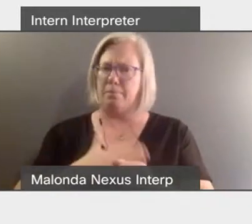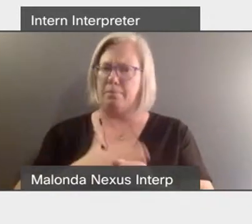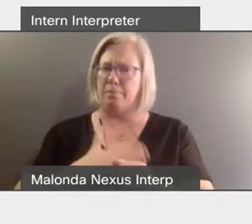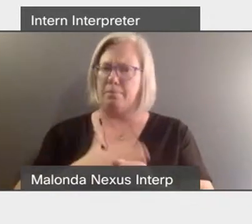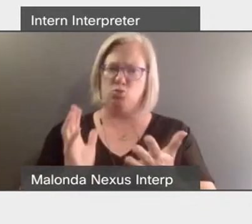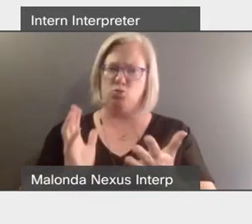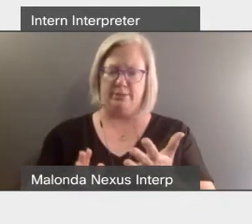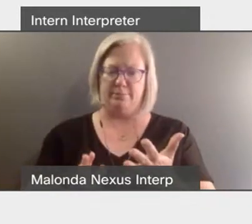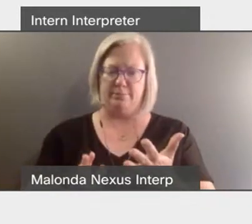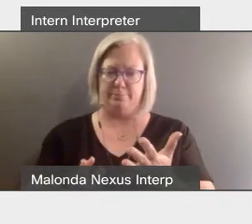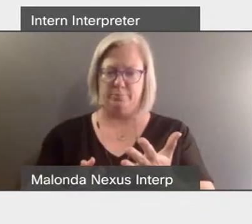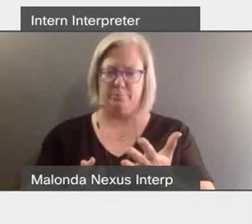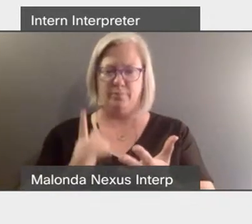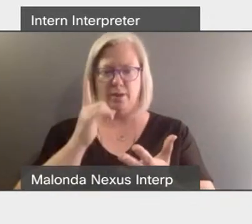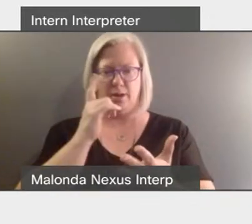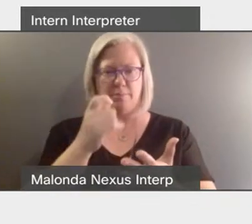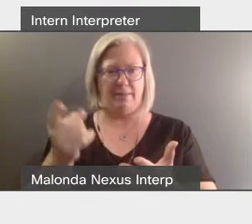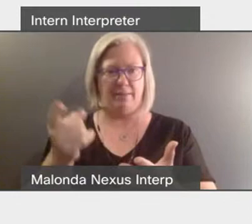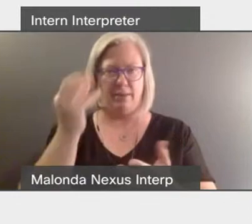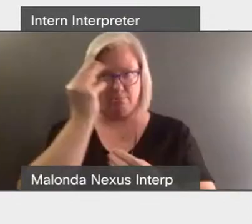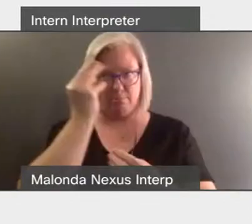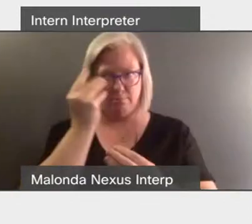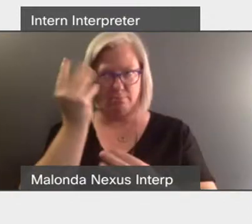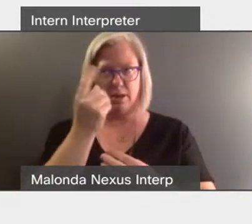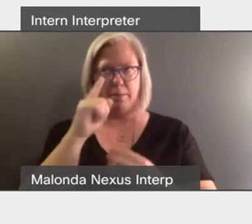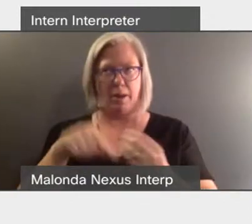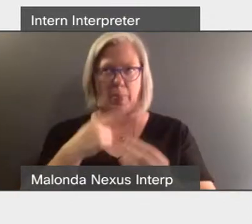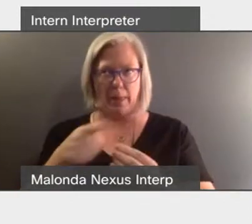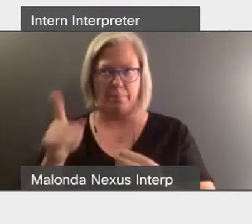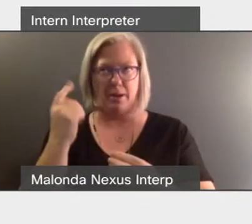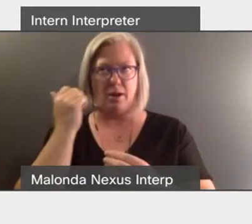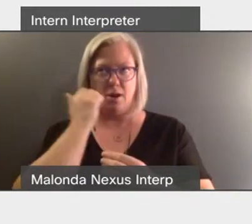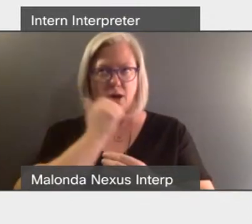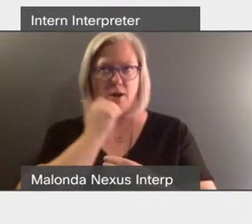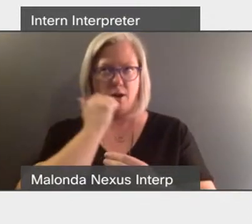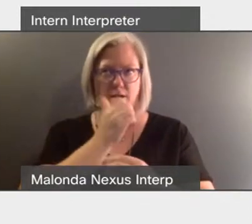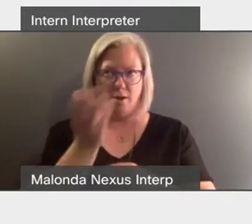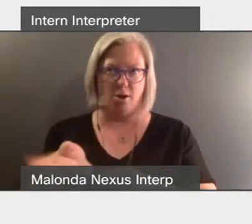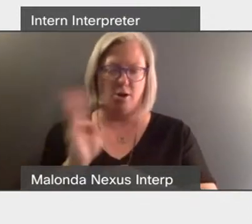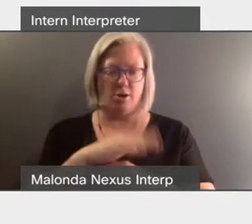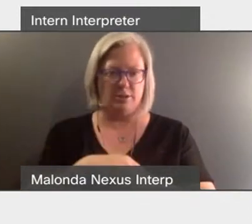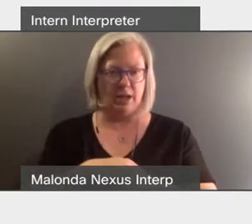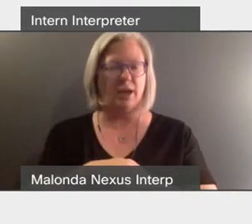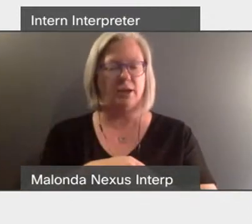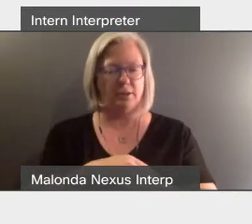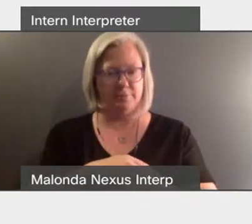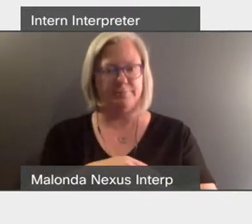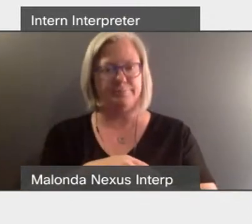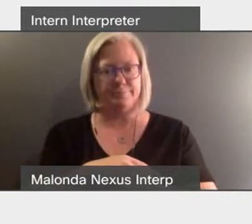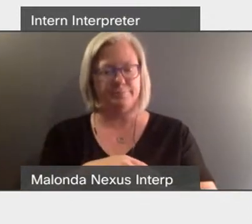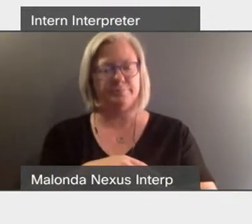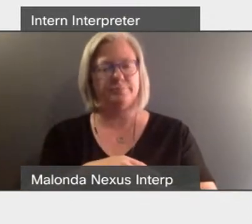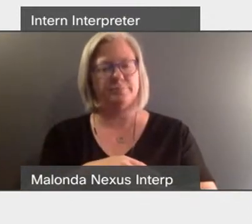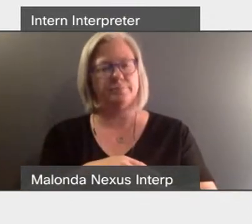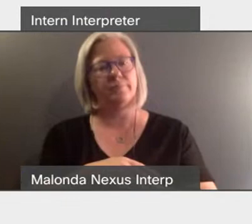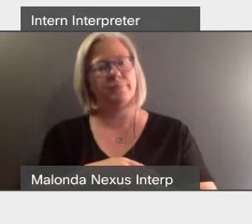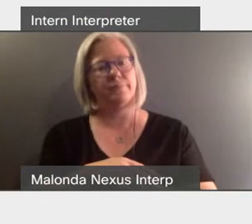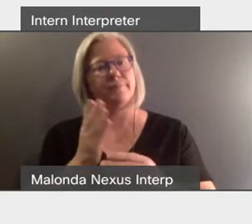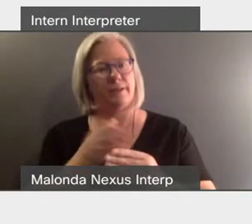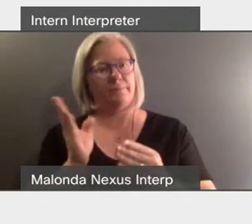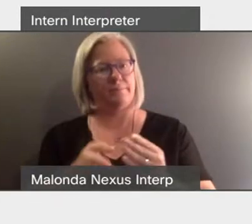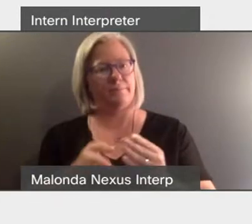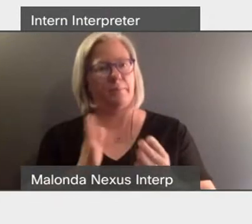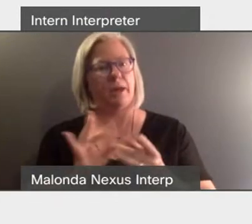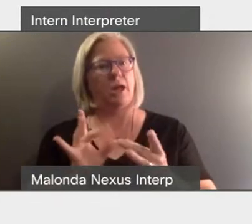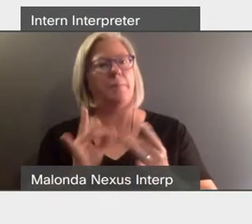mind, because they're in my mind every single day for the entire school year and beyond. That concludes my comments.